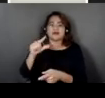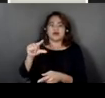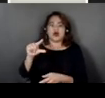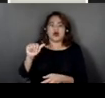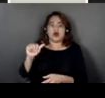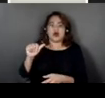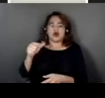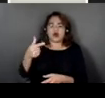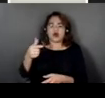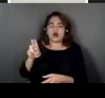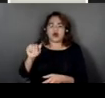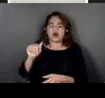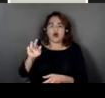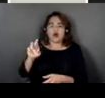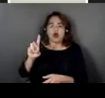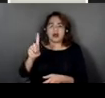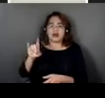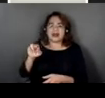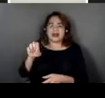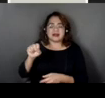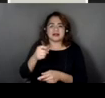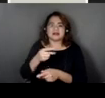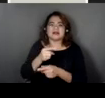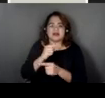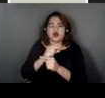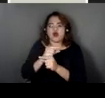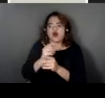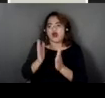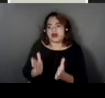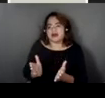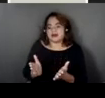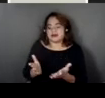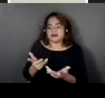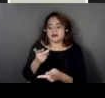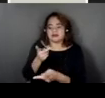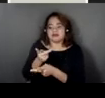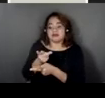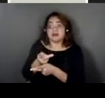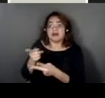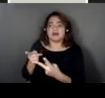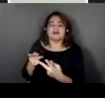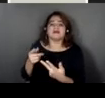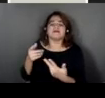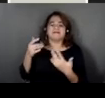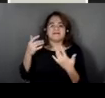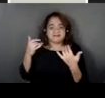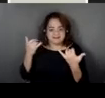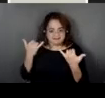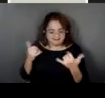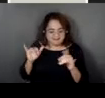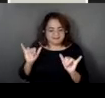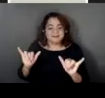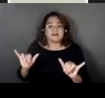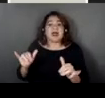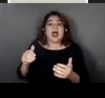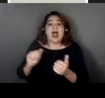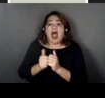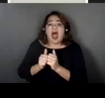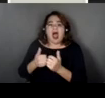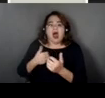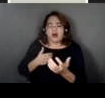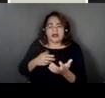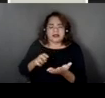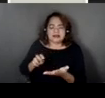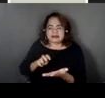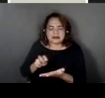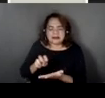that and this situation happens, the way that we have navigated it is, really to try